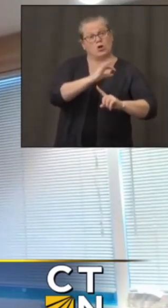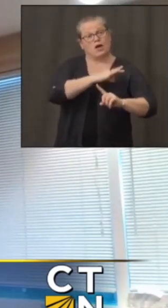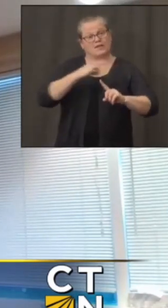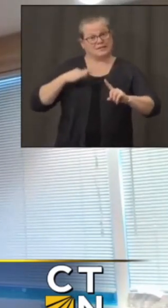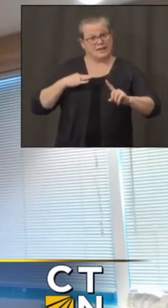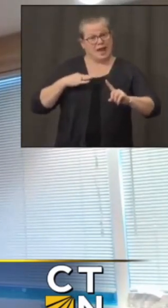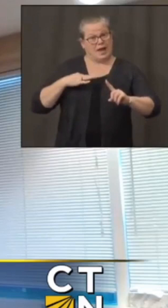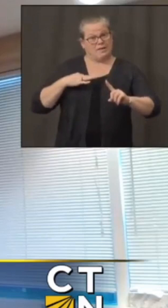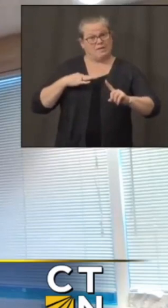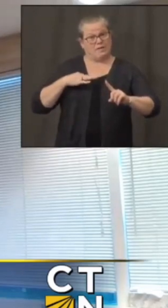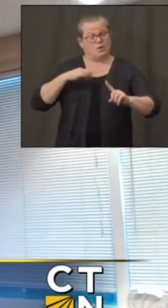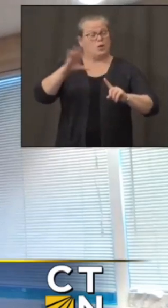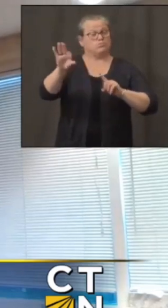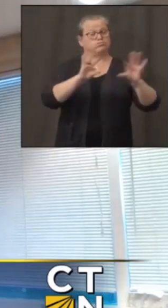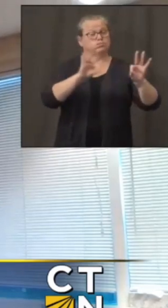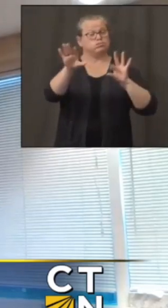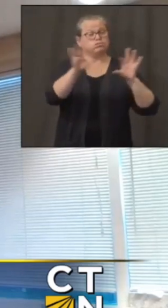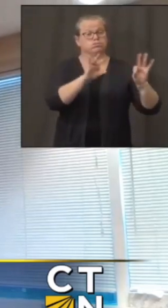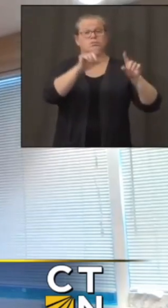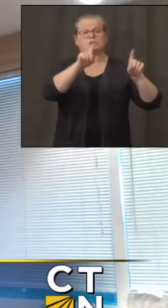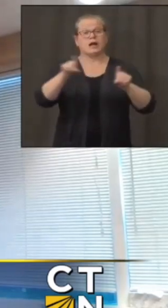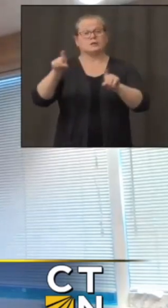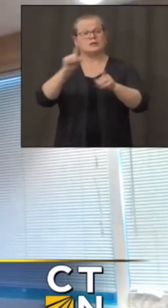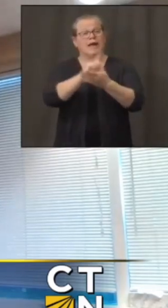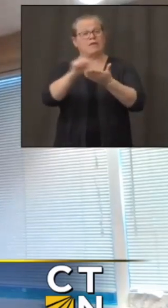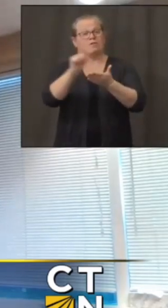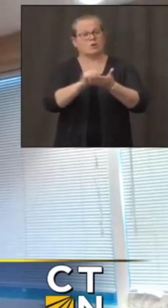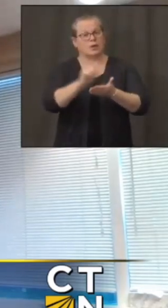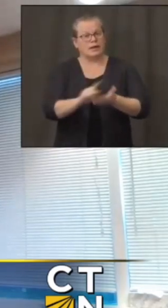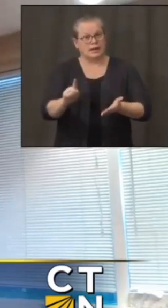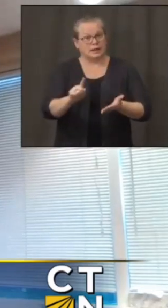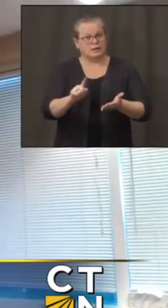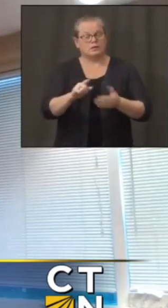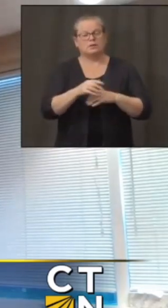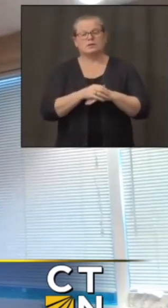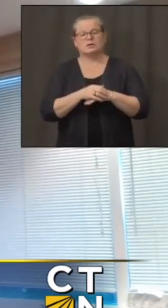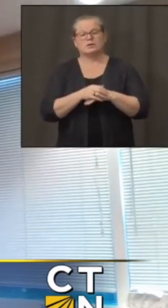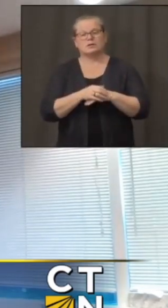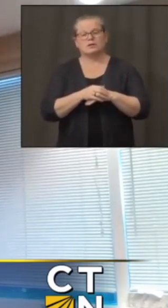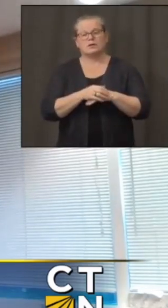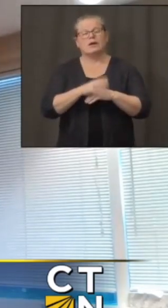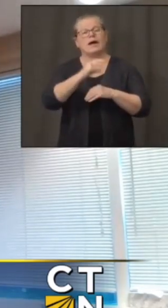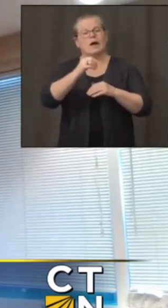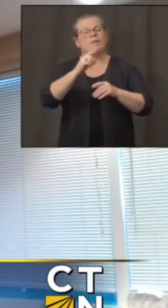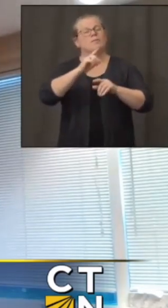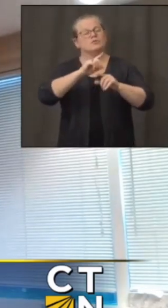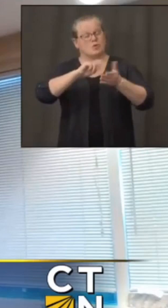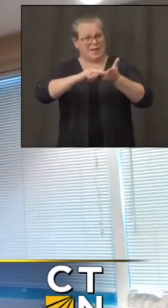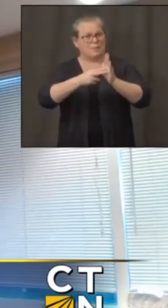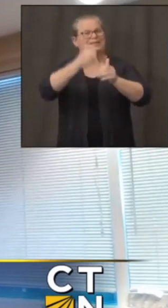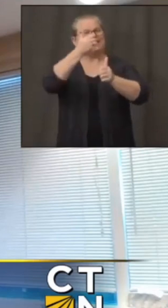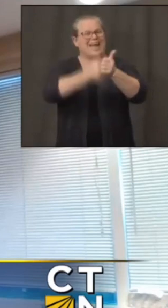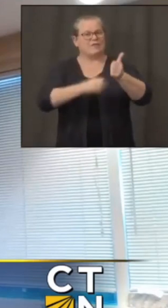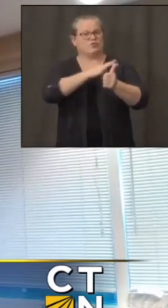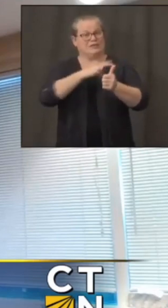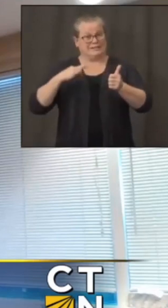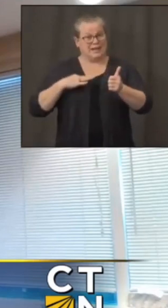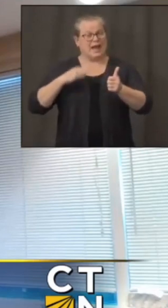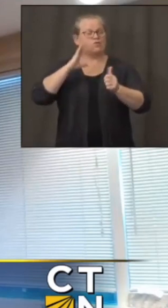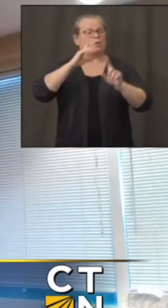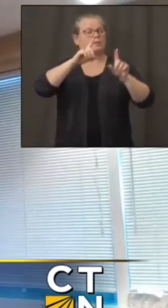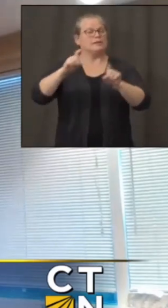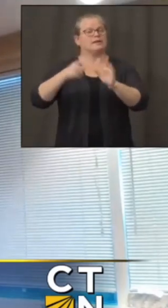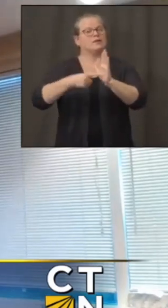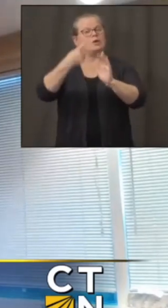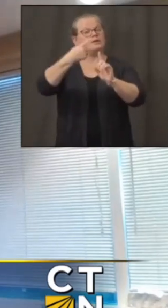week. So it won't be every staff member every week, but every staff member at least once a month will be tested going forward.